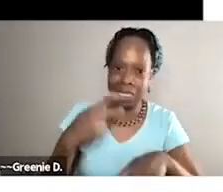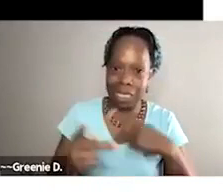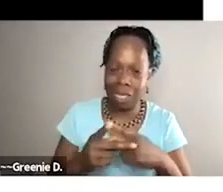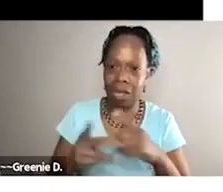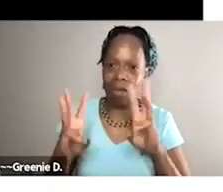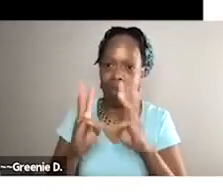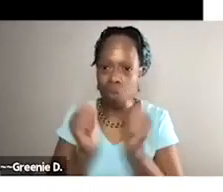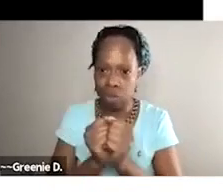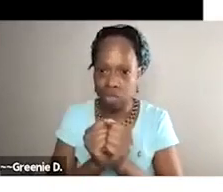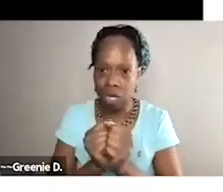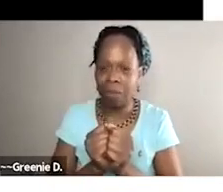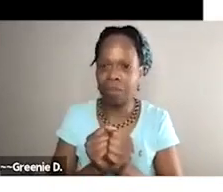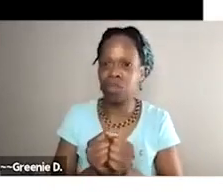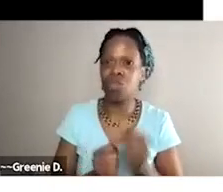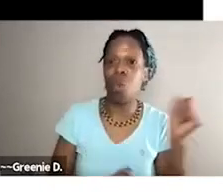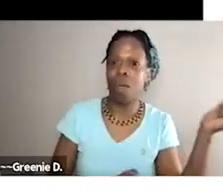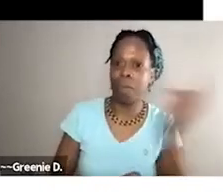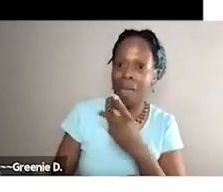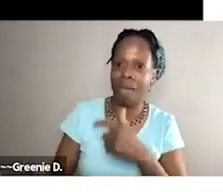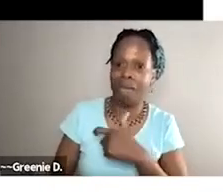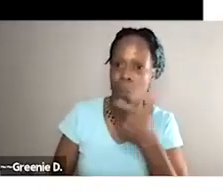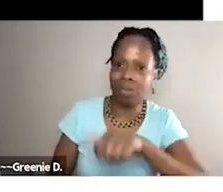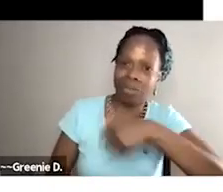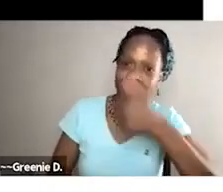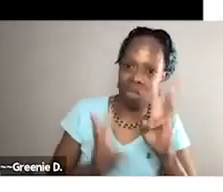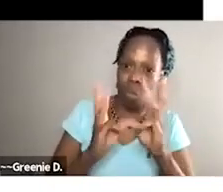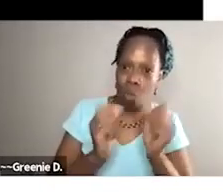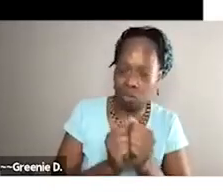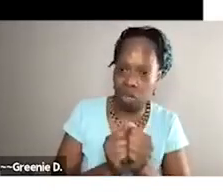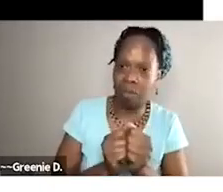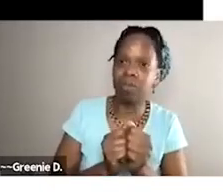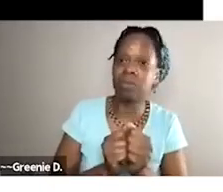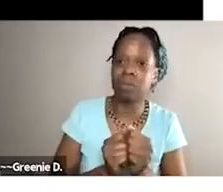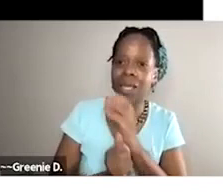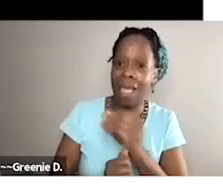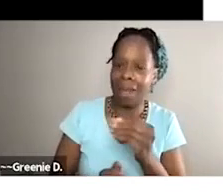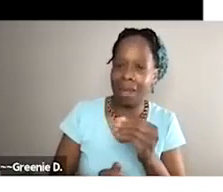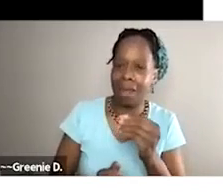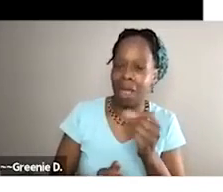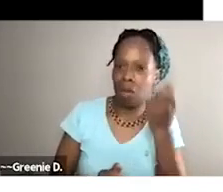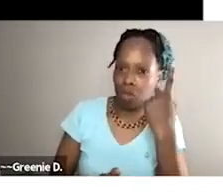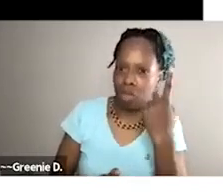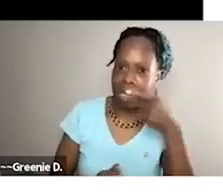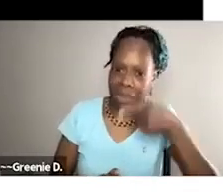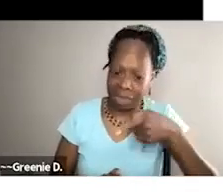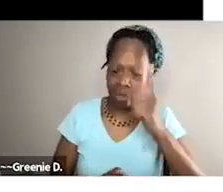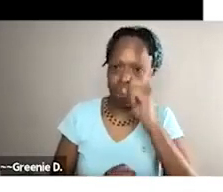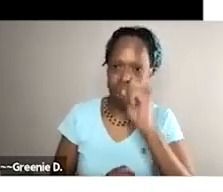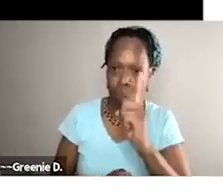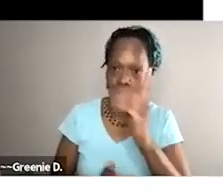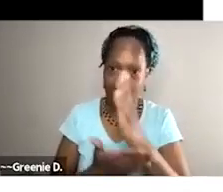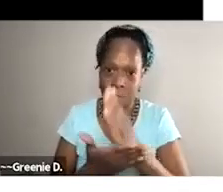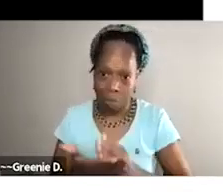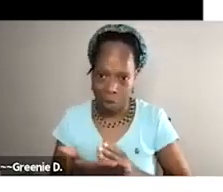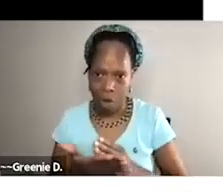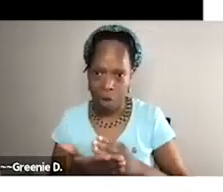other webinars that we've done, and realizing that this one piece of the puzzle actually requires all of us to do